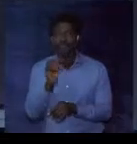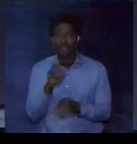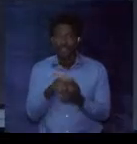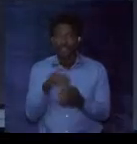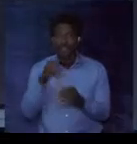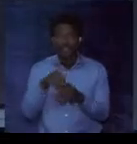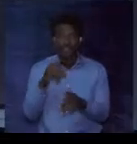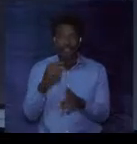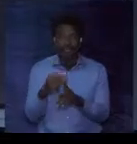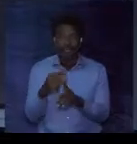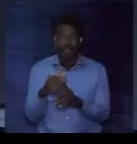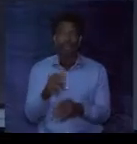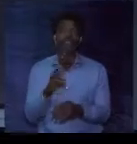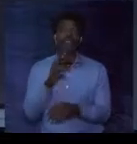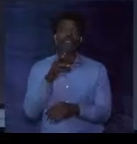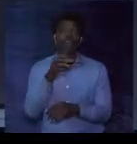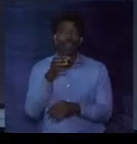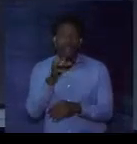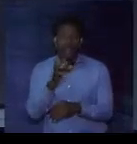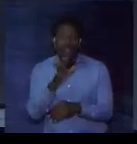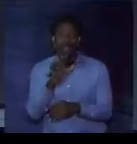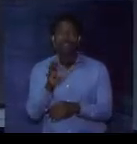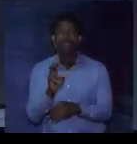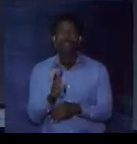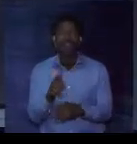it in words.